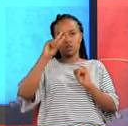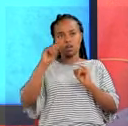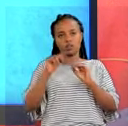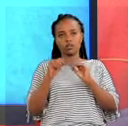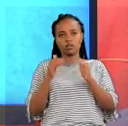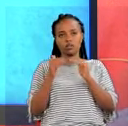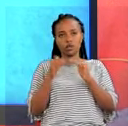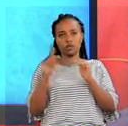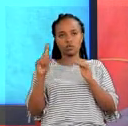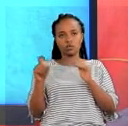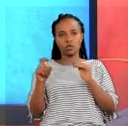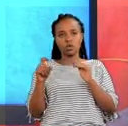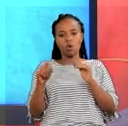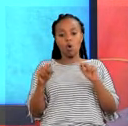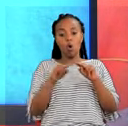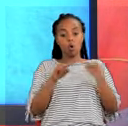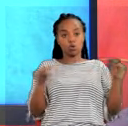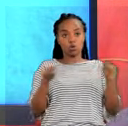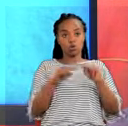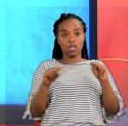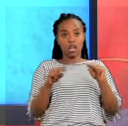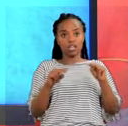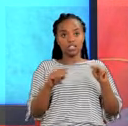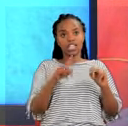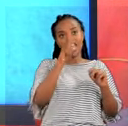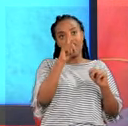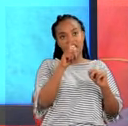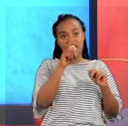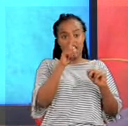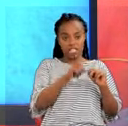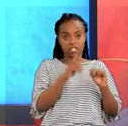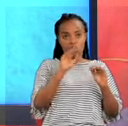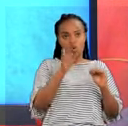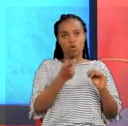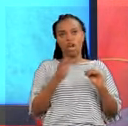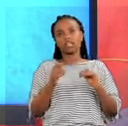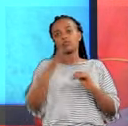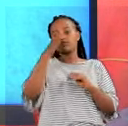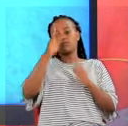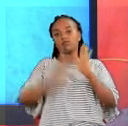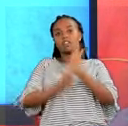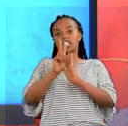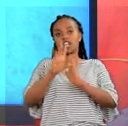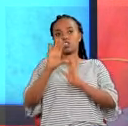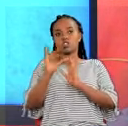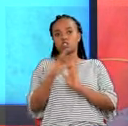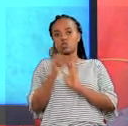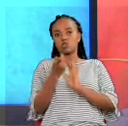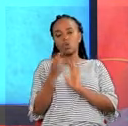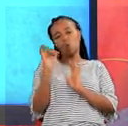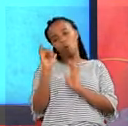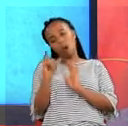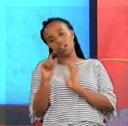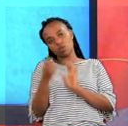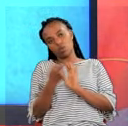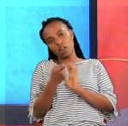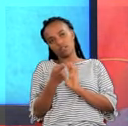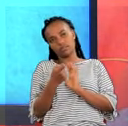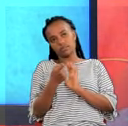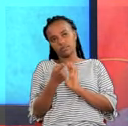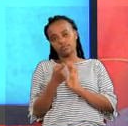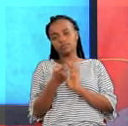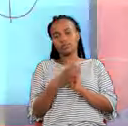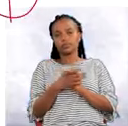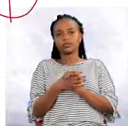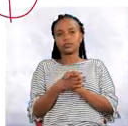horizontal, it's parallel to x-axis, start from this one, x. X minus h the whole squared over a squared plus y minus k the whole squared over b squared is